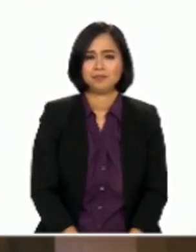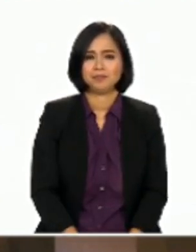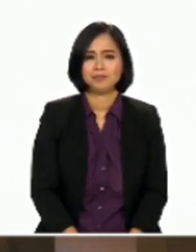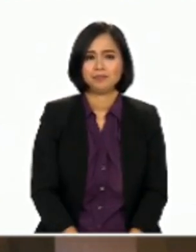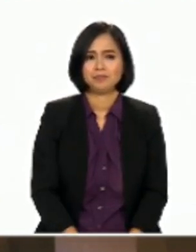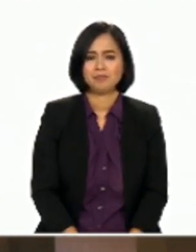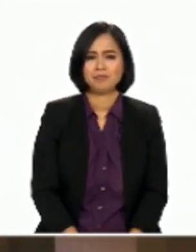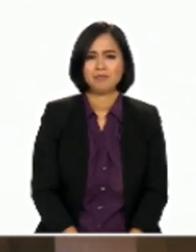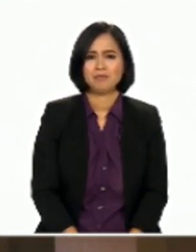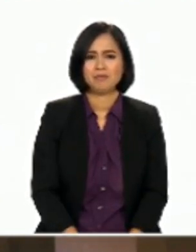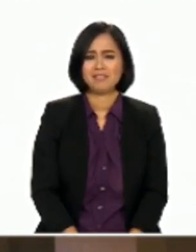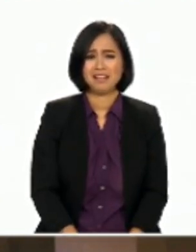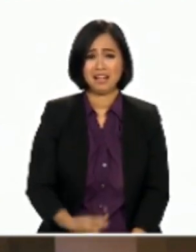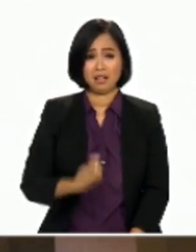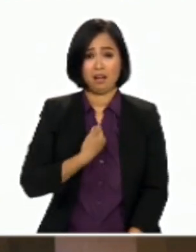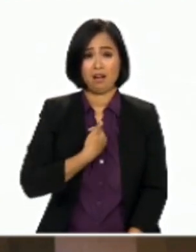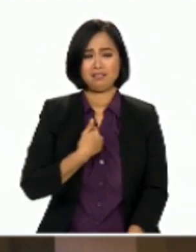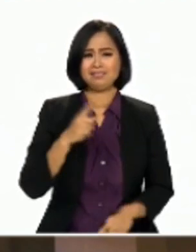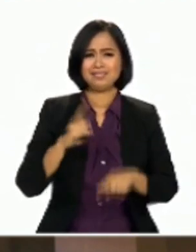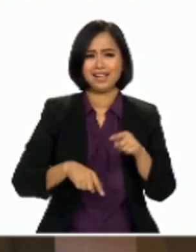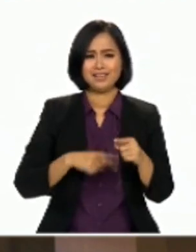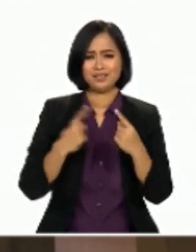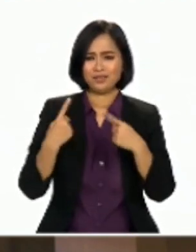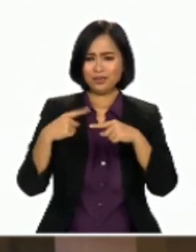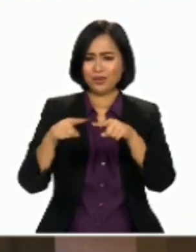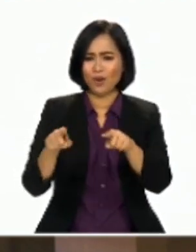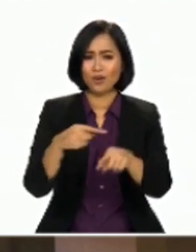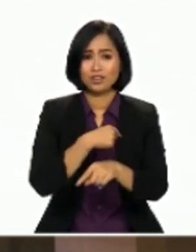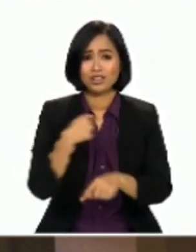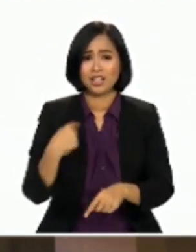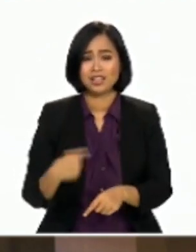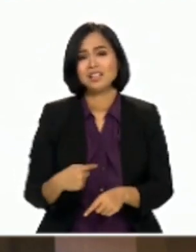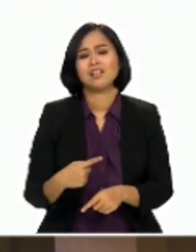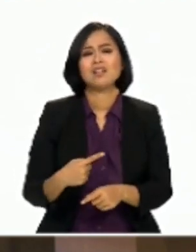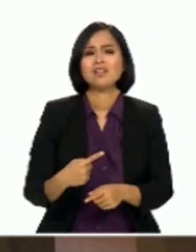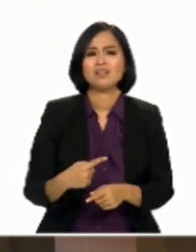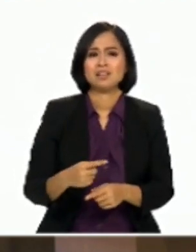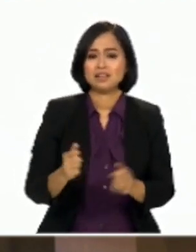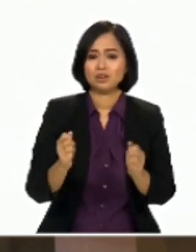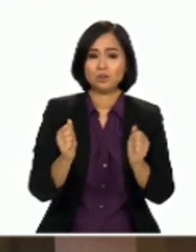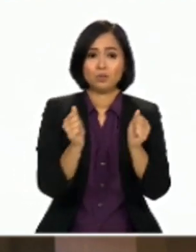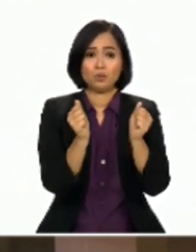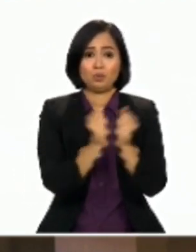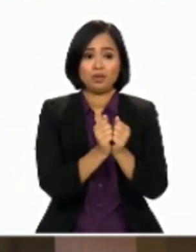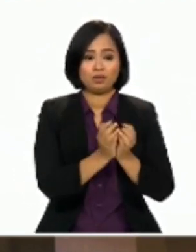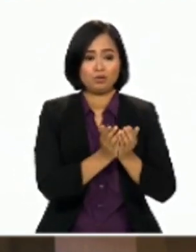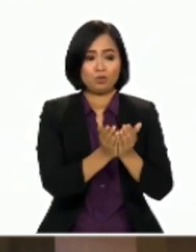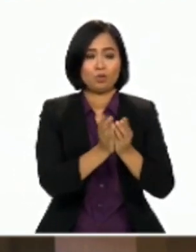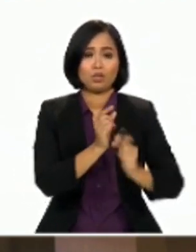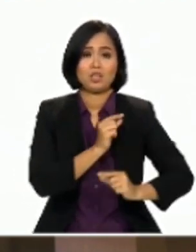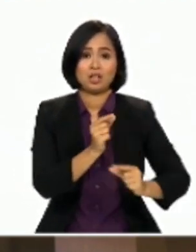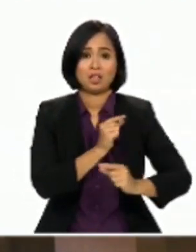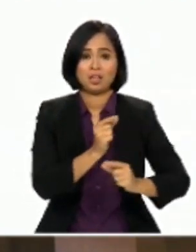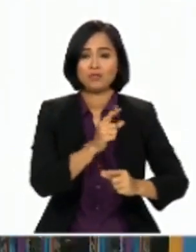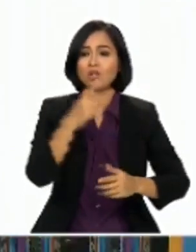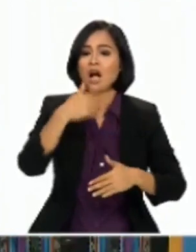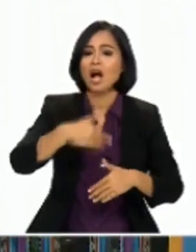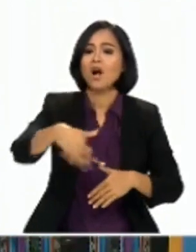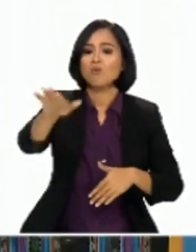I cannot go there even to bring the Coast Guard to drive them away.